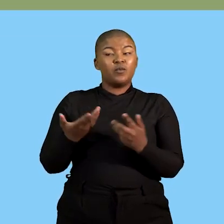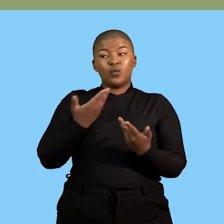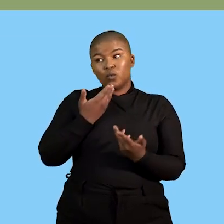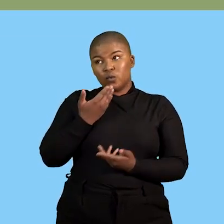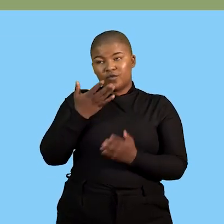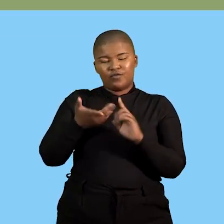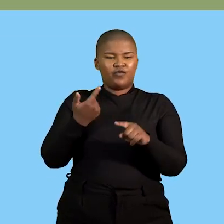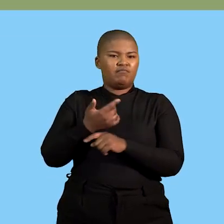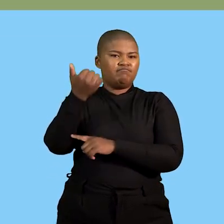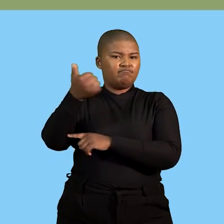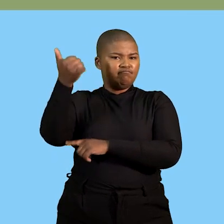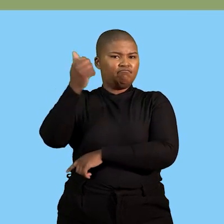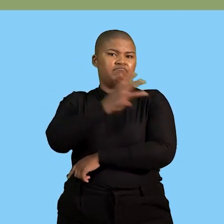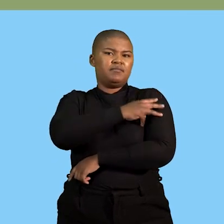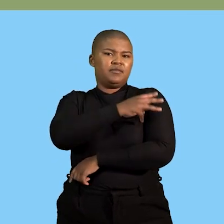from